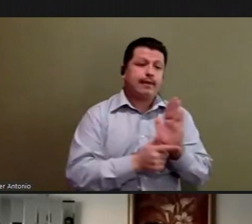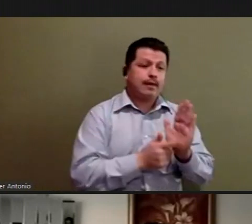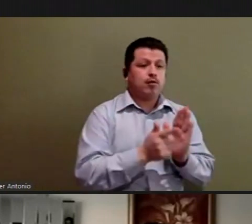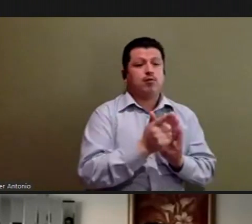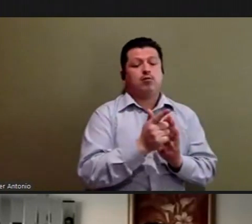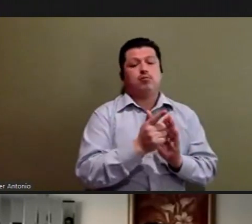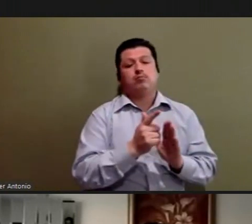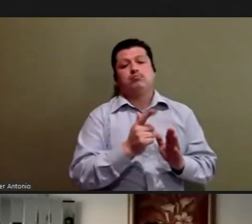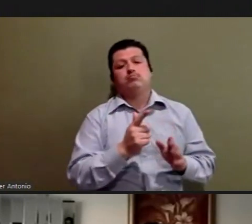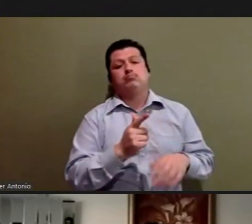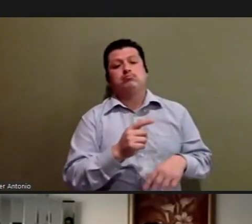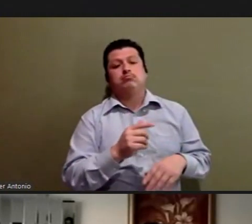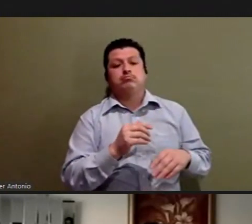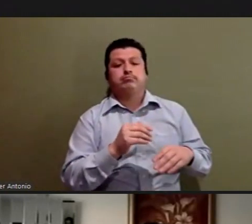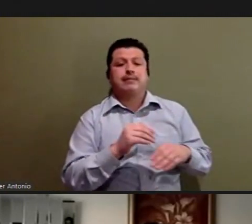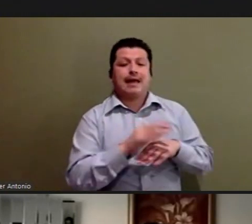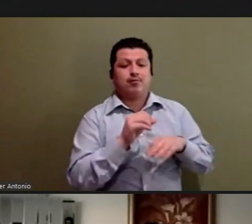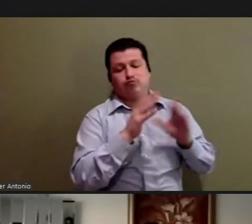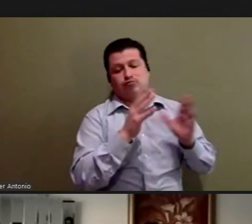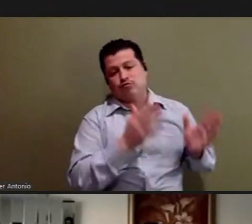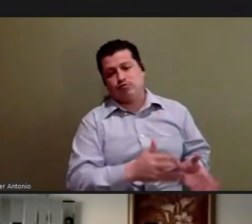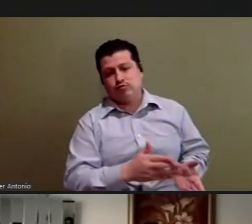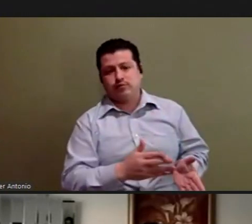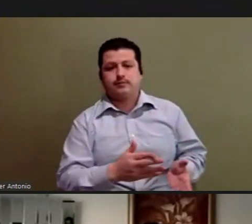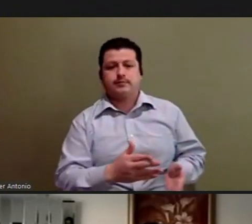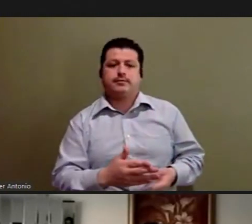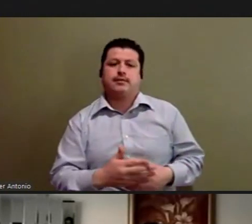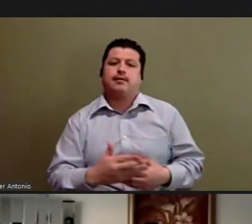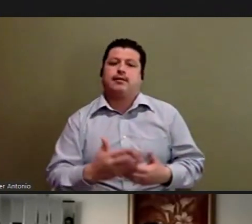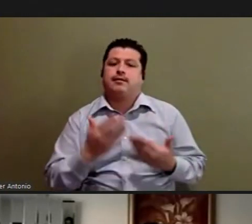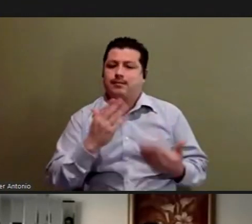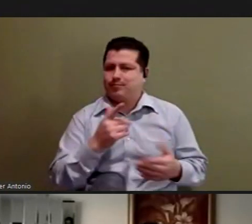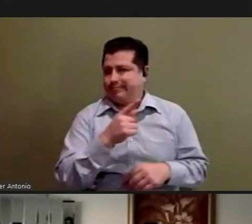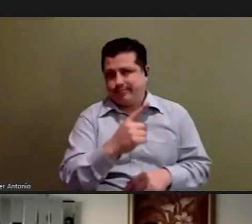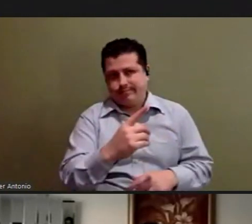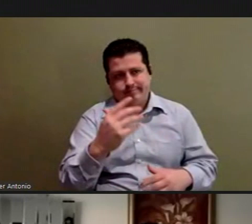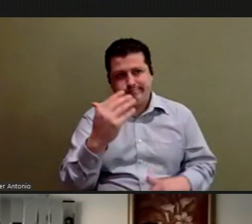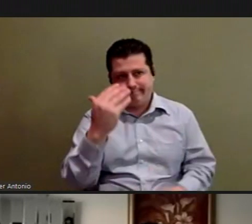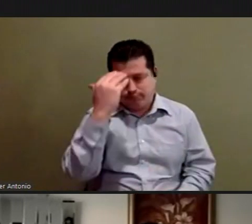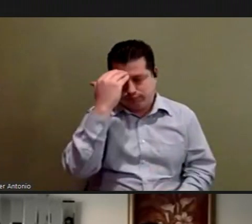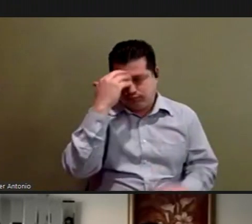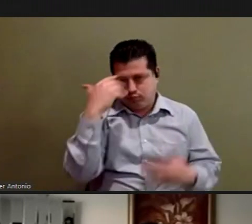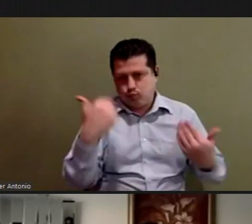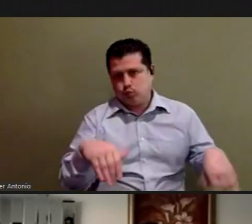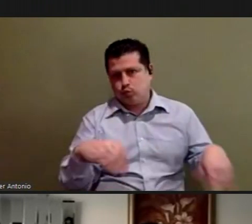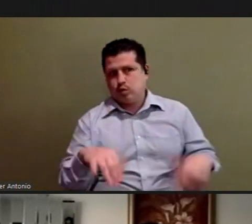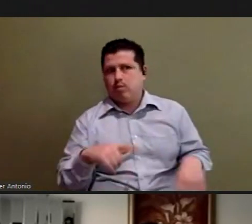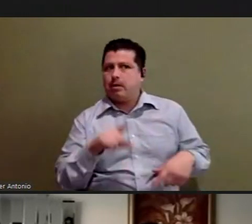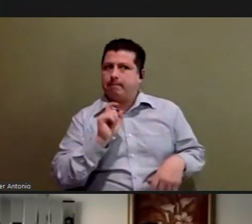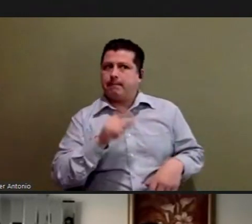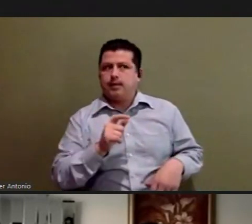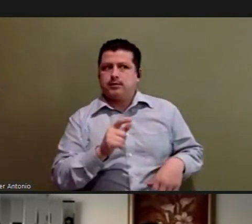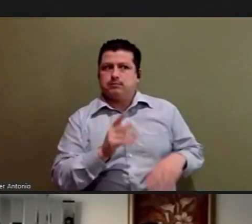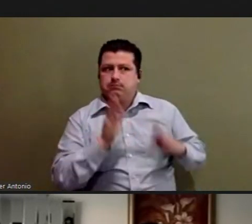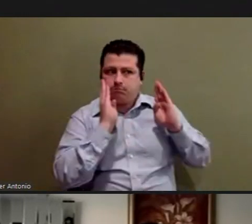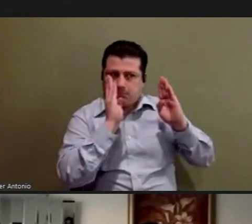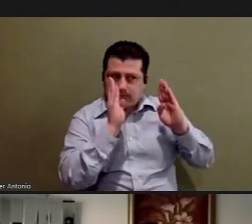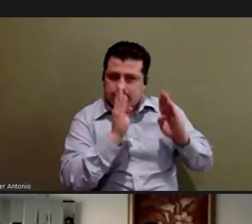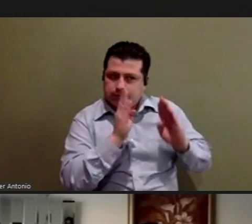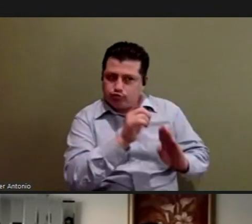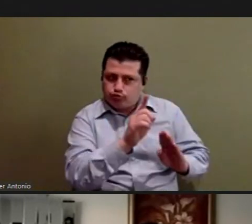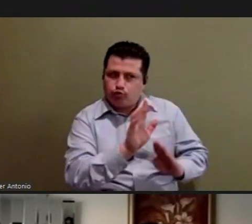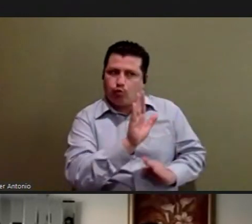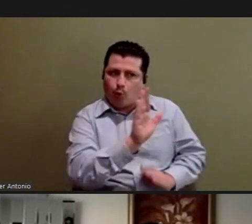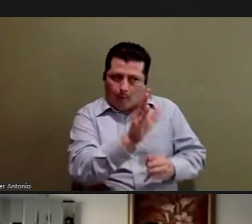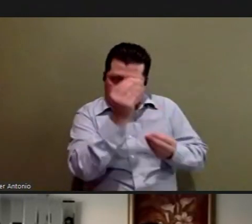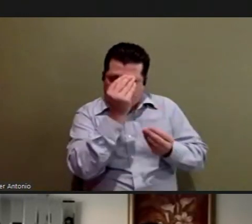course Evelyn. You're very knowledgeable, and you're the kind of person that we need to listen to, because you are an